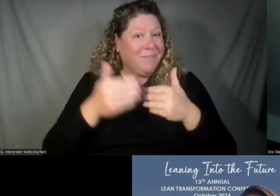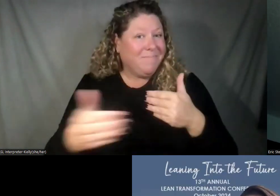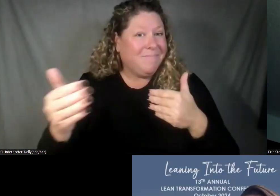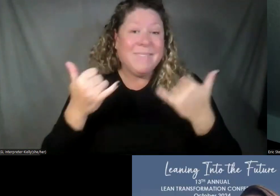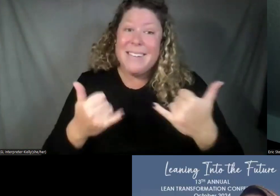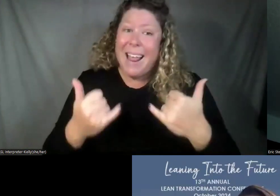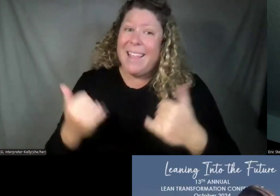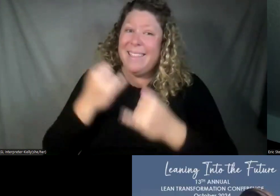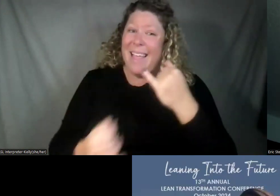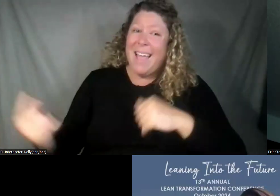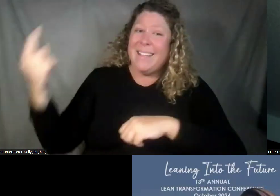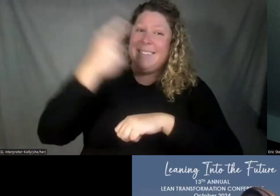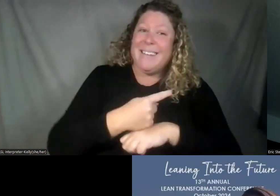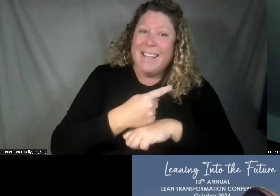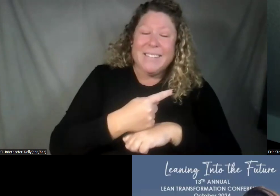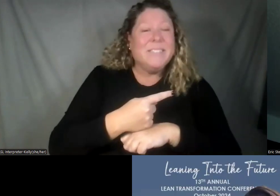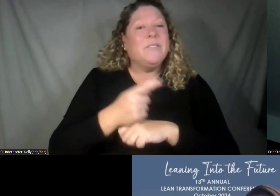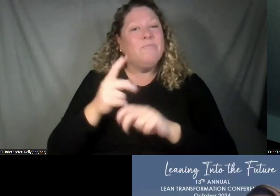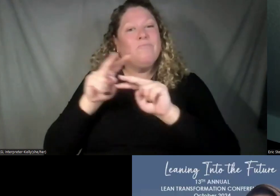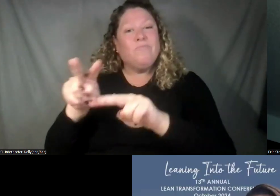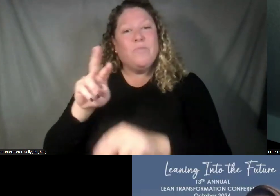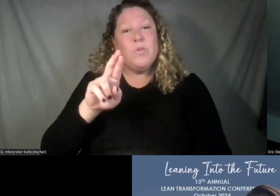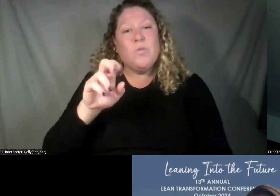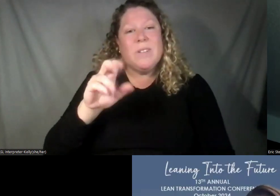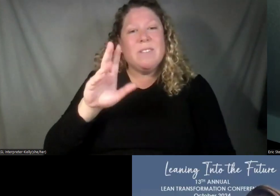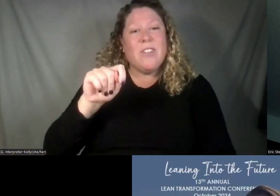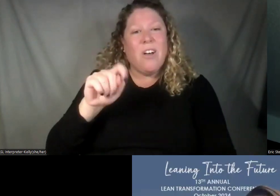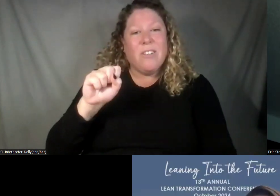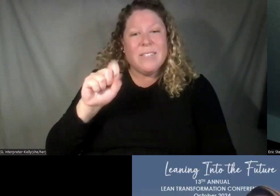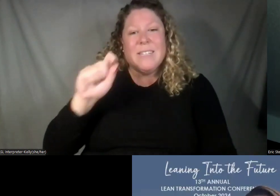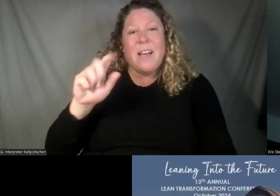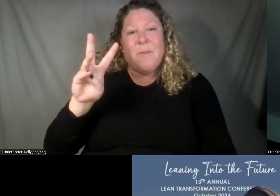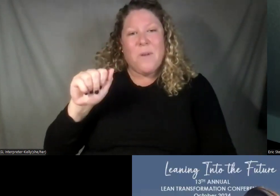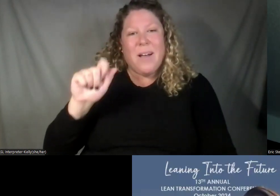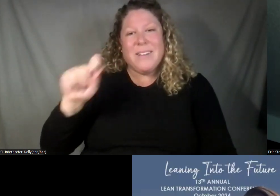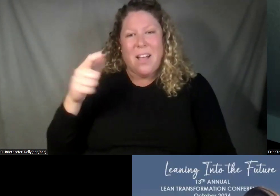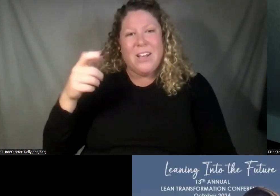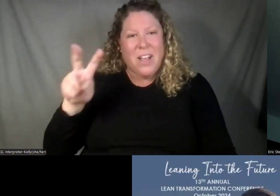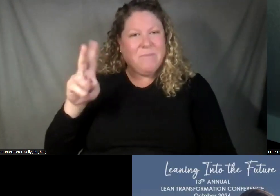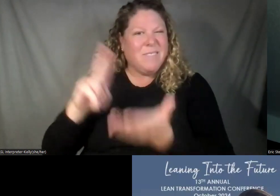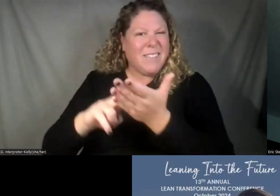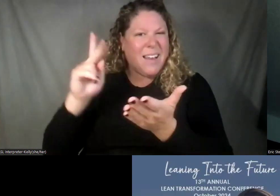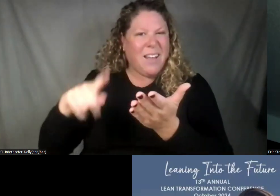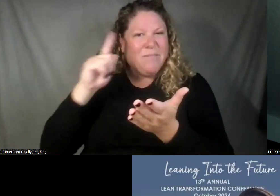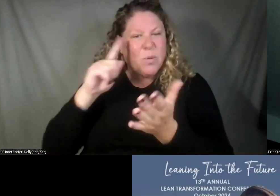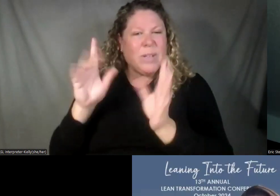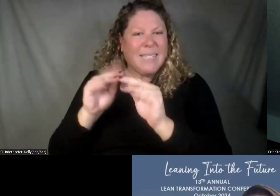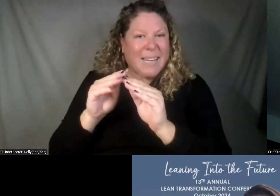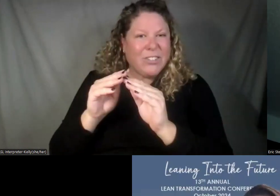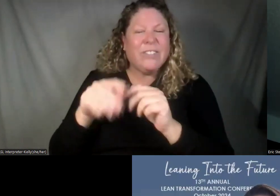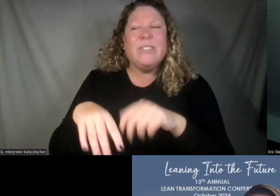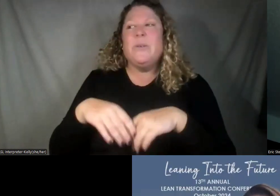last day, so visit results.wa.gov if you want to sign up for our last couple sessions, if you want to rewatch any sessions that have already